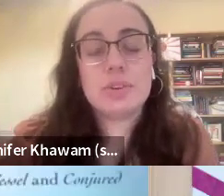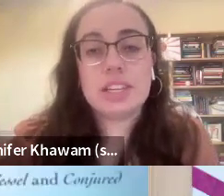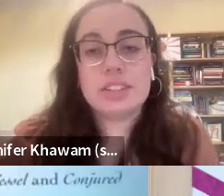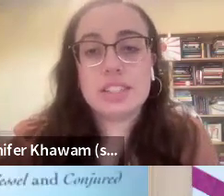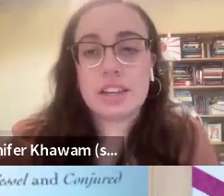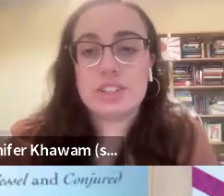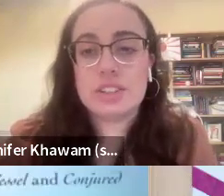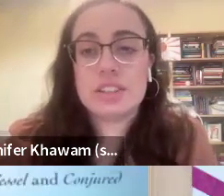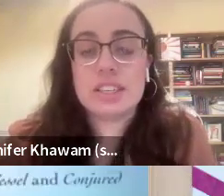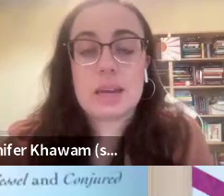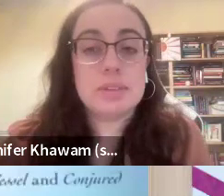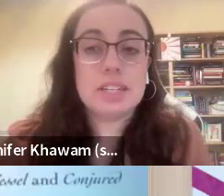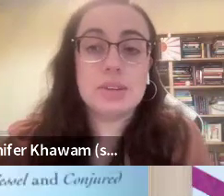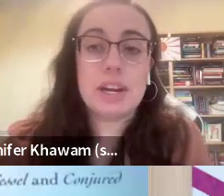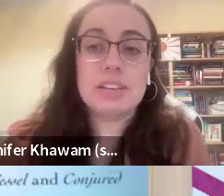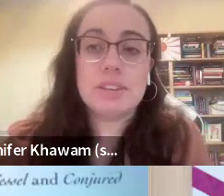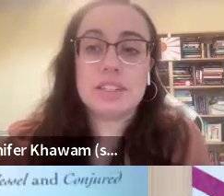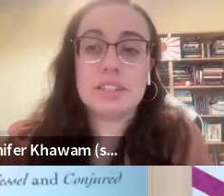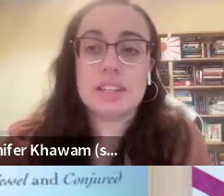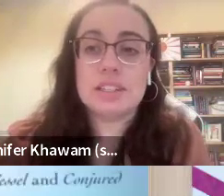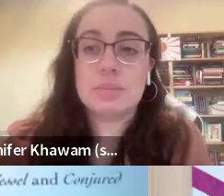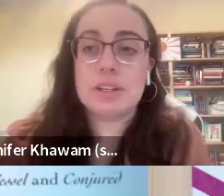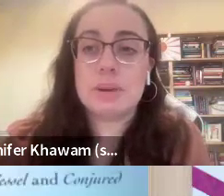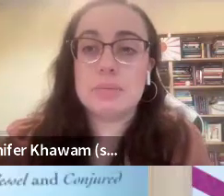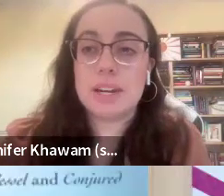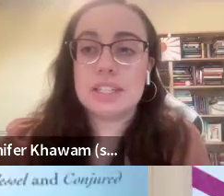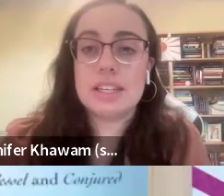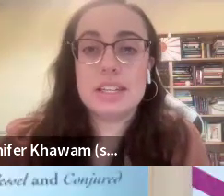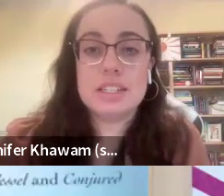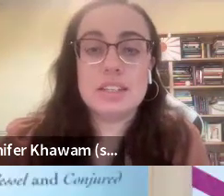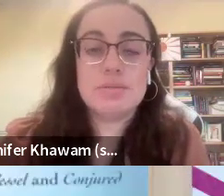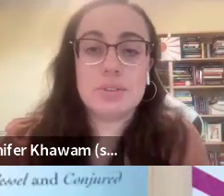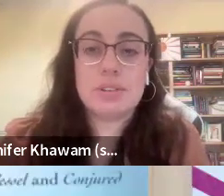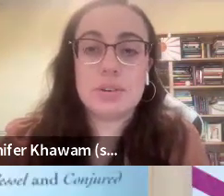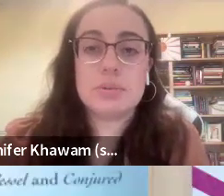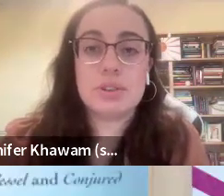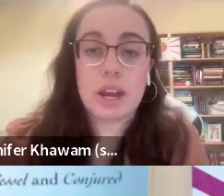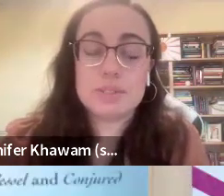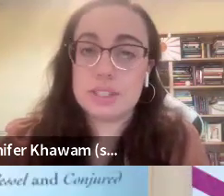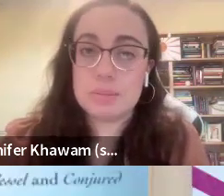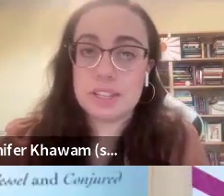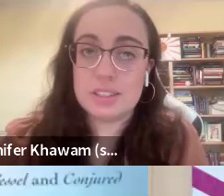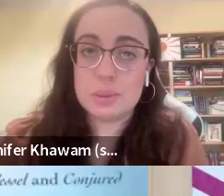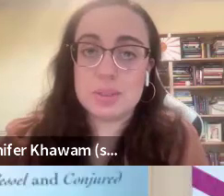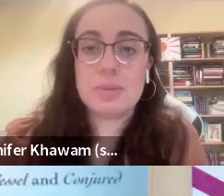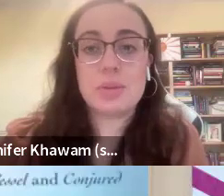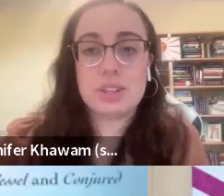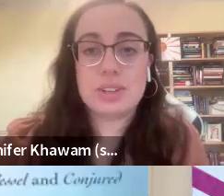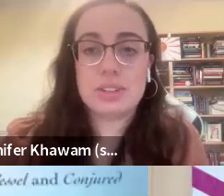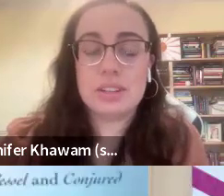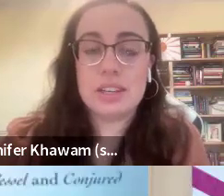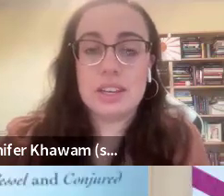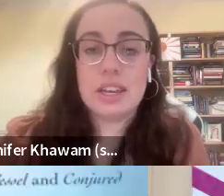Junior Library Guild selection, this captivating YA fantasy inspired by Mayan and Indian folklore was crafted to be consumed